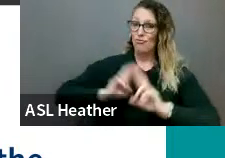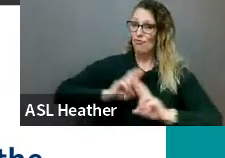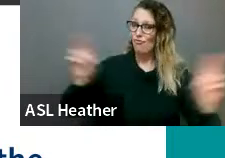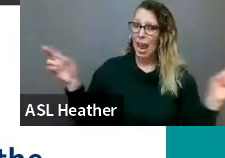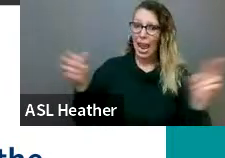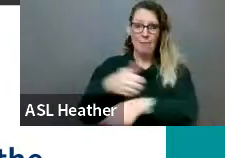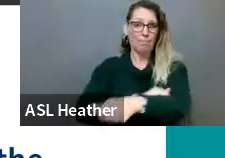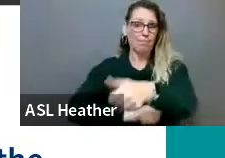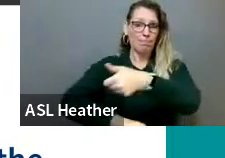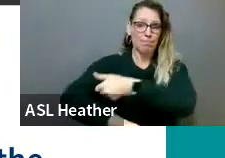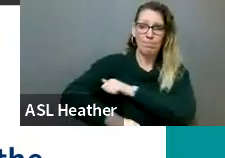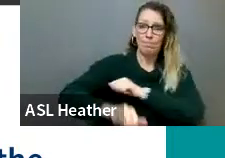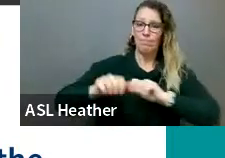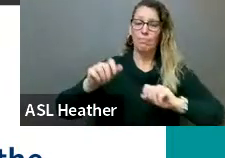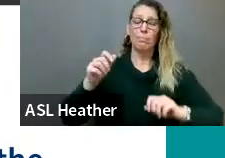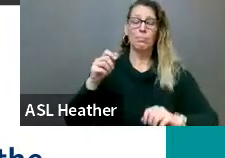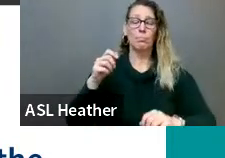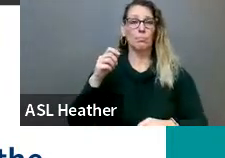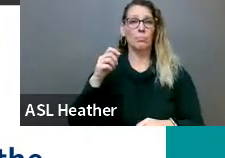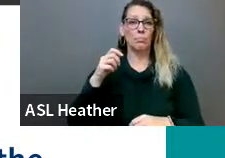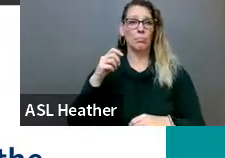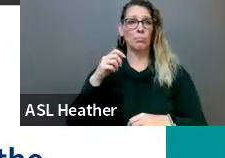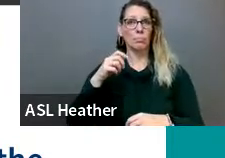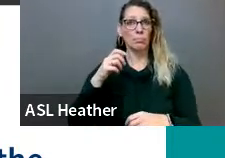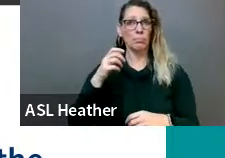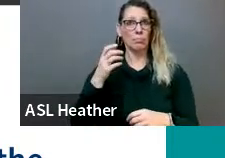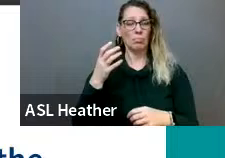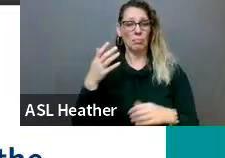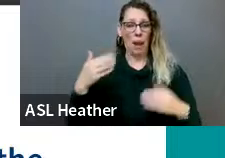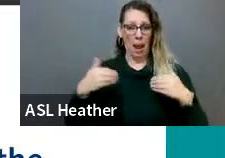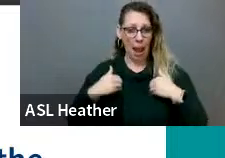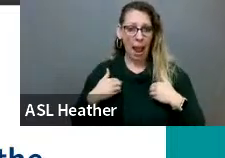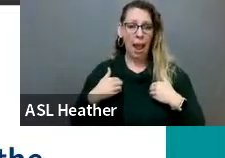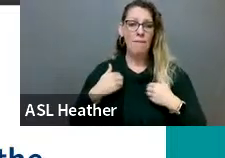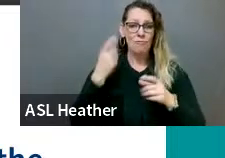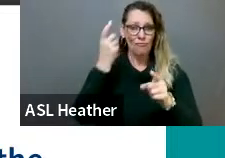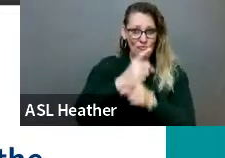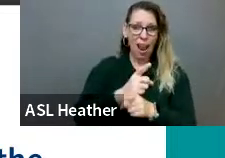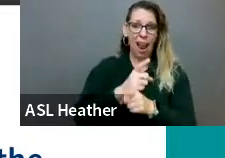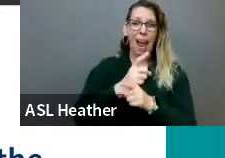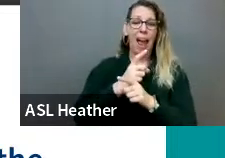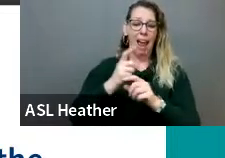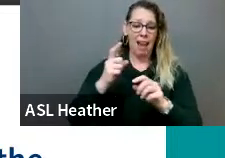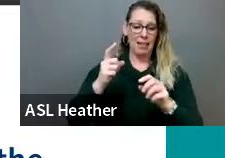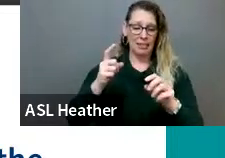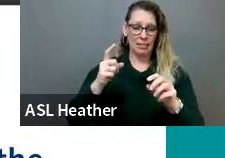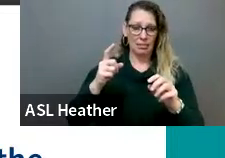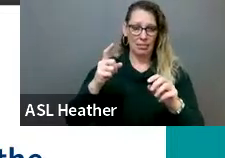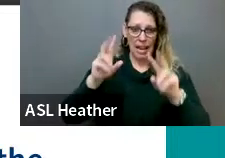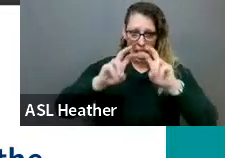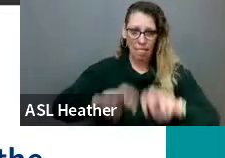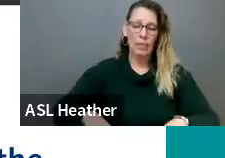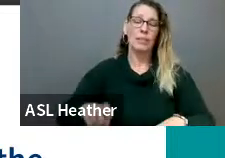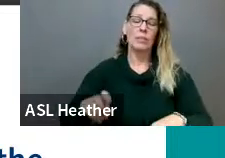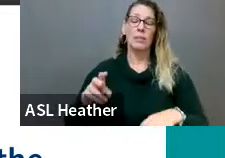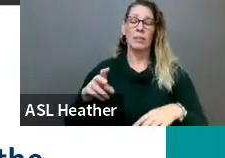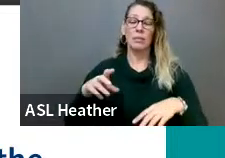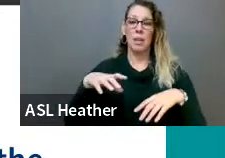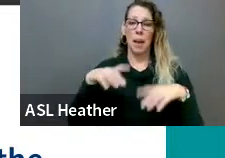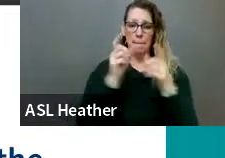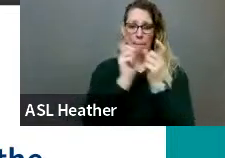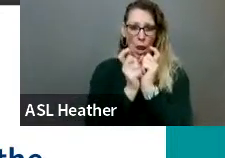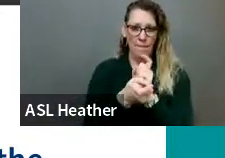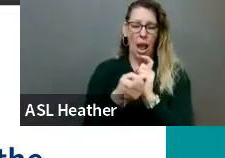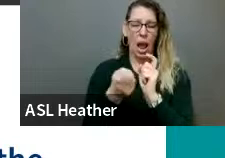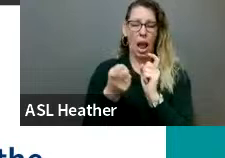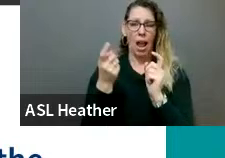in and make sure that we have the right analysis done, that we modify